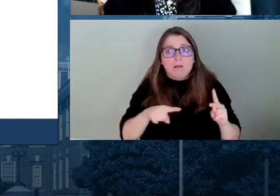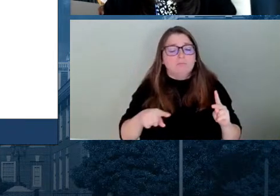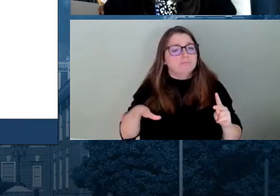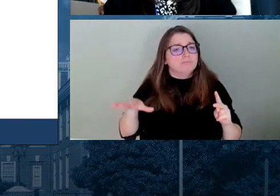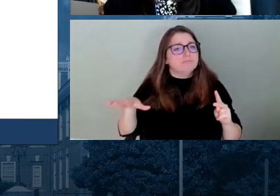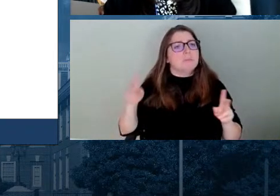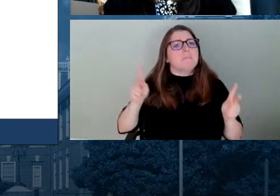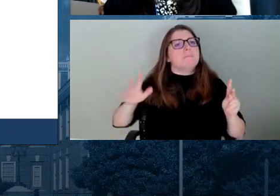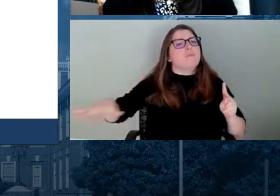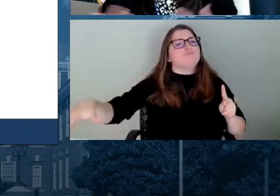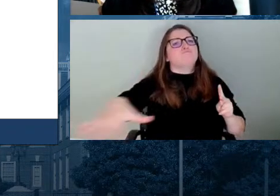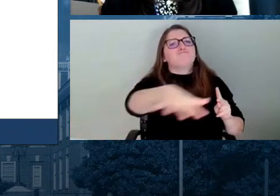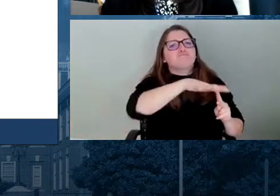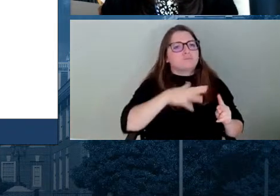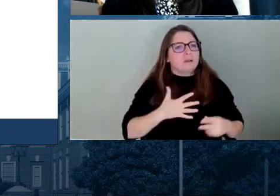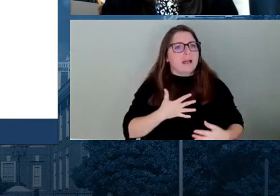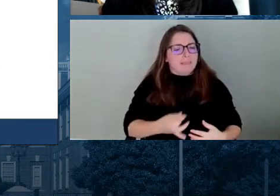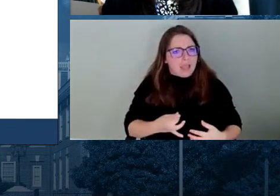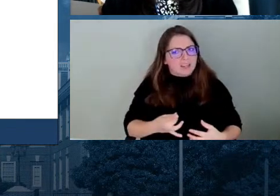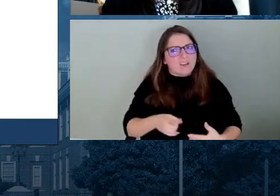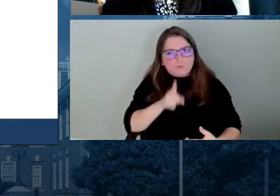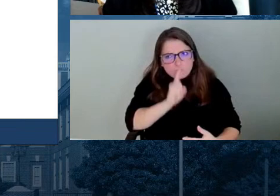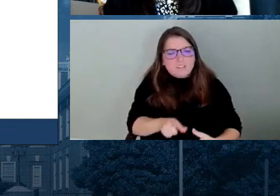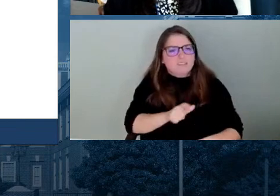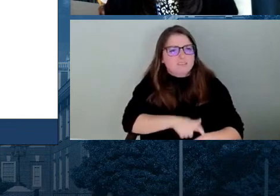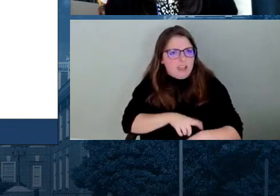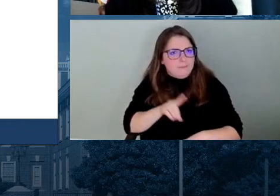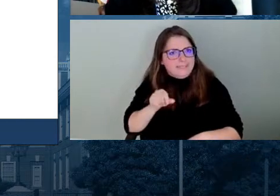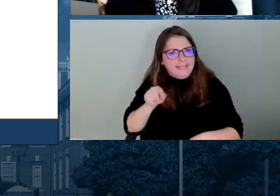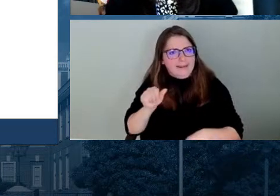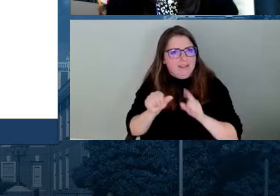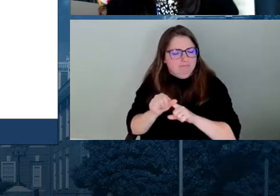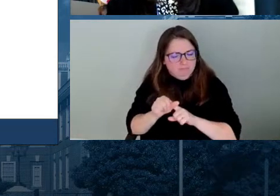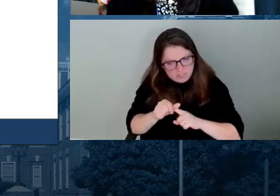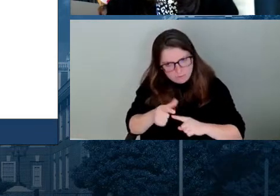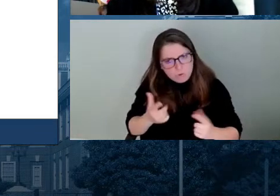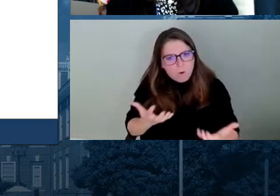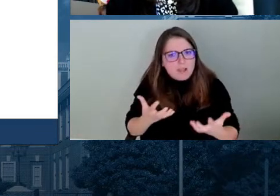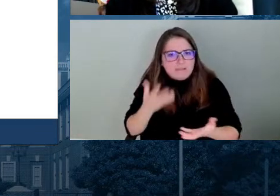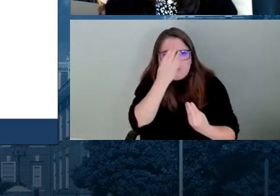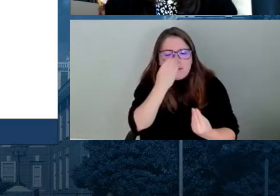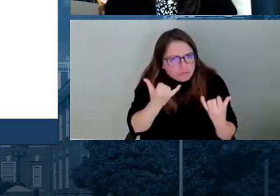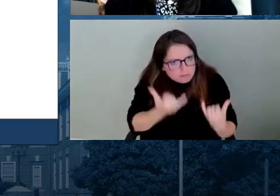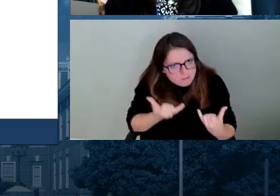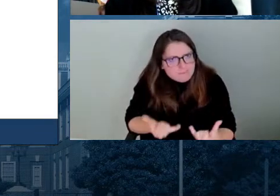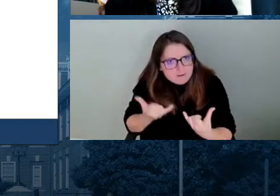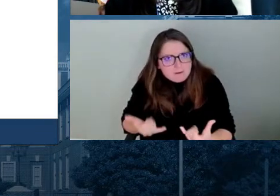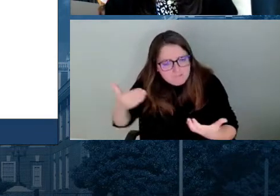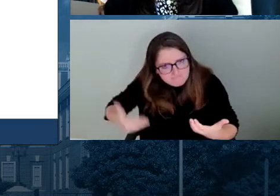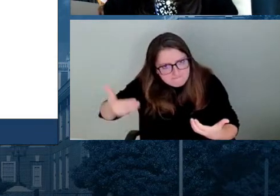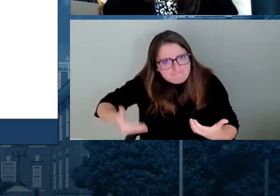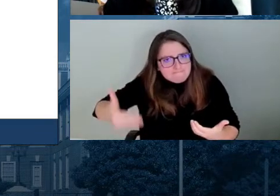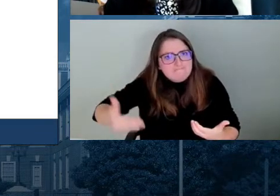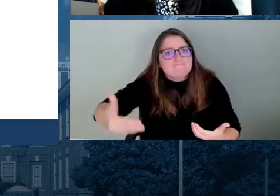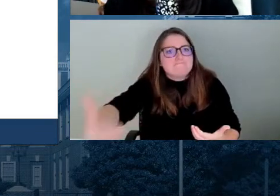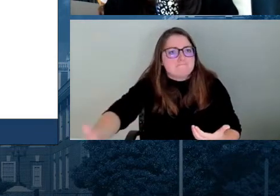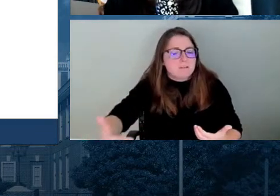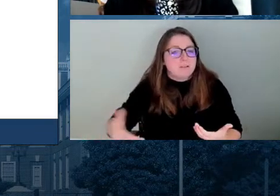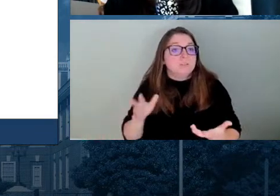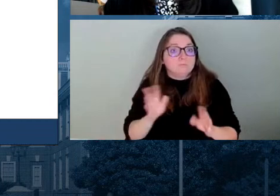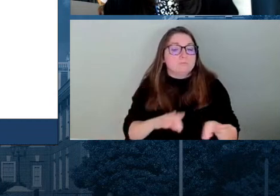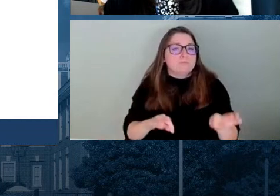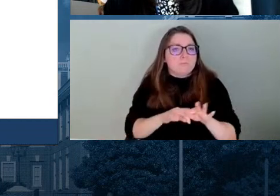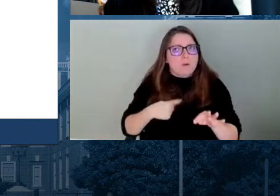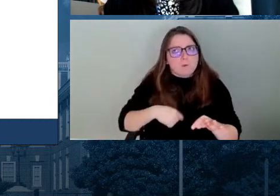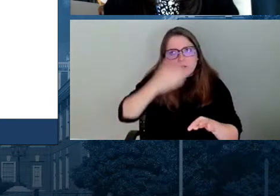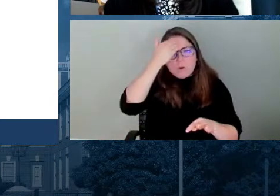that policymakers, people in hospitals, and the public, it's very important to understand the level of virus circulating. And so again, the wonderful